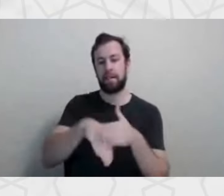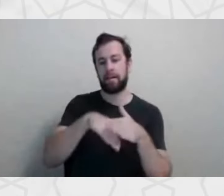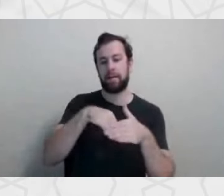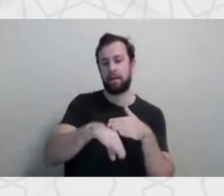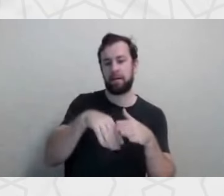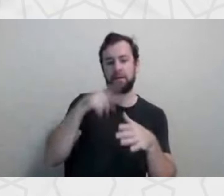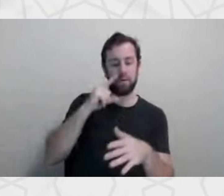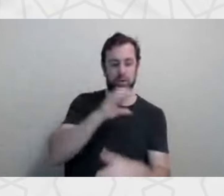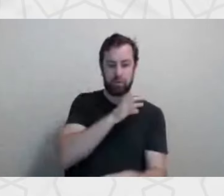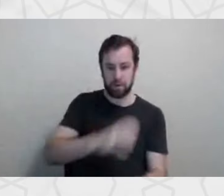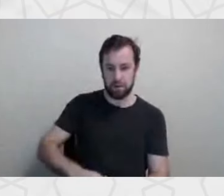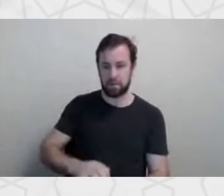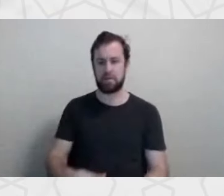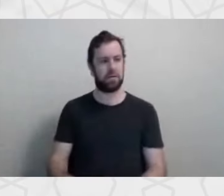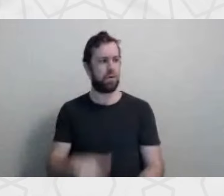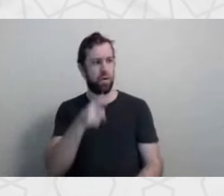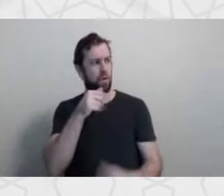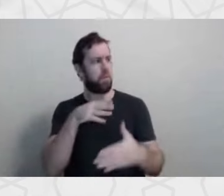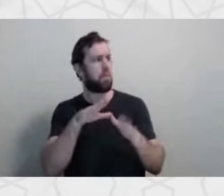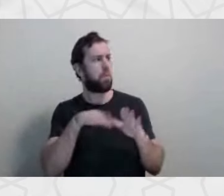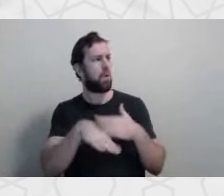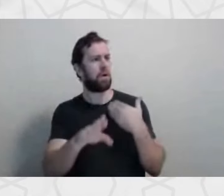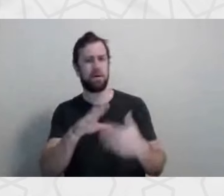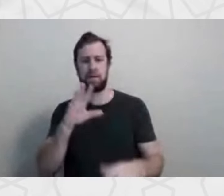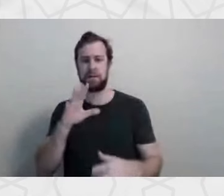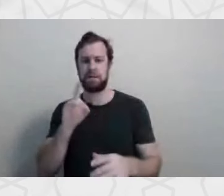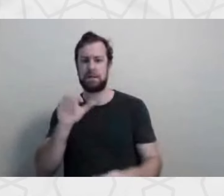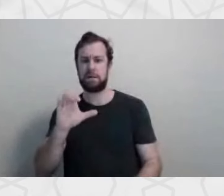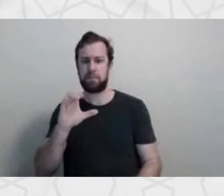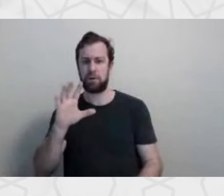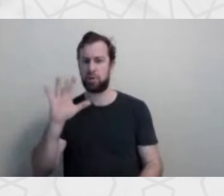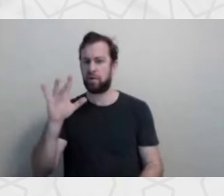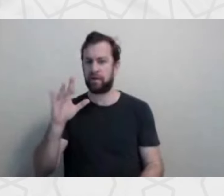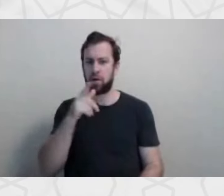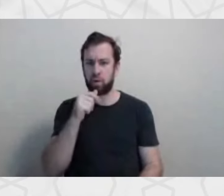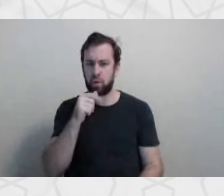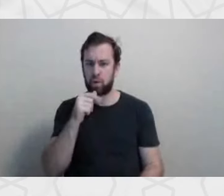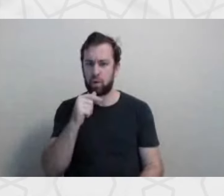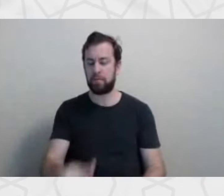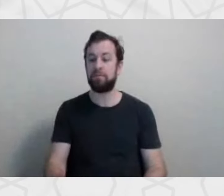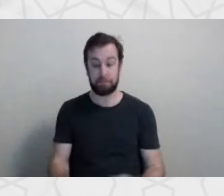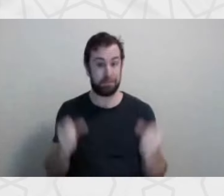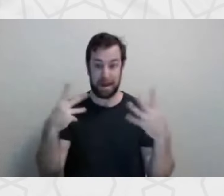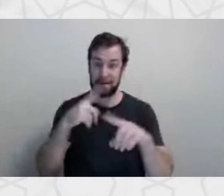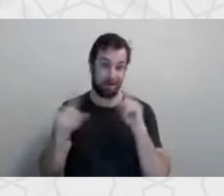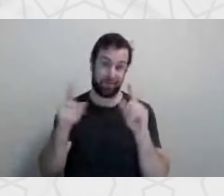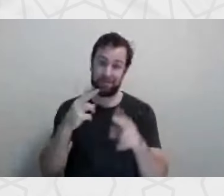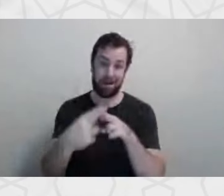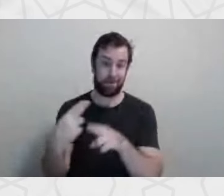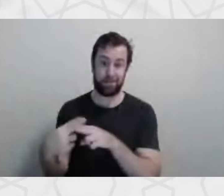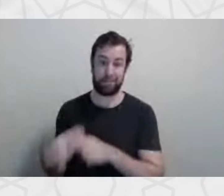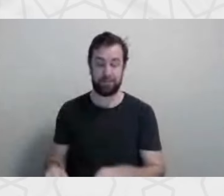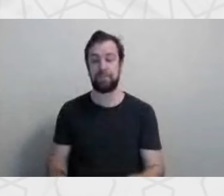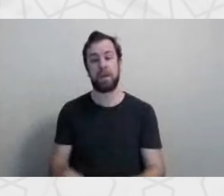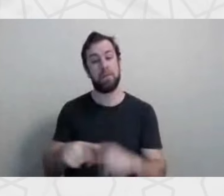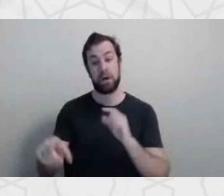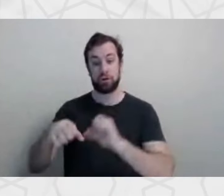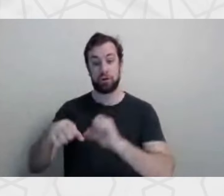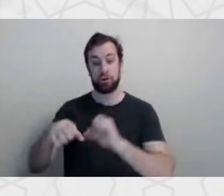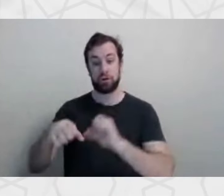say, well, who was born on December 25th then, if it wasn't Jesus? There are many names, but the